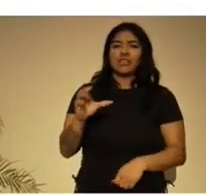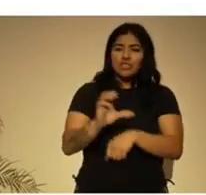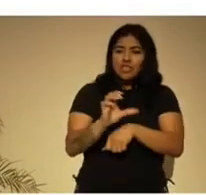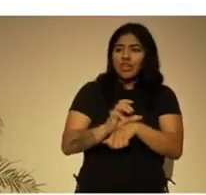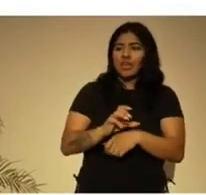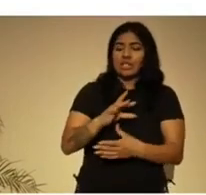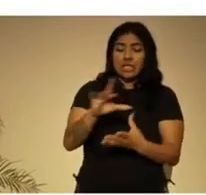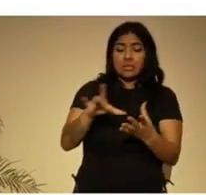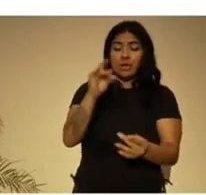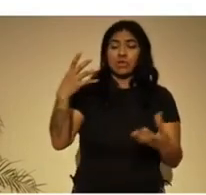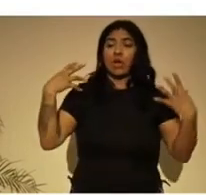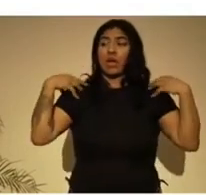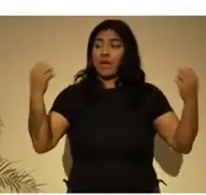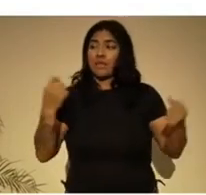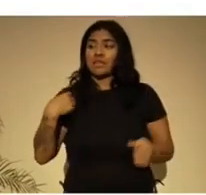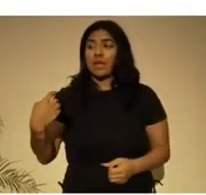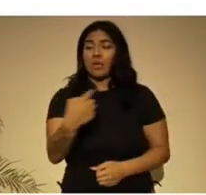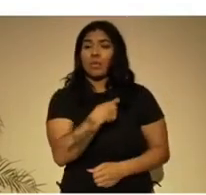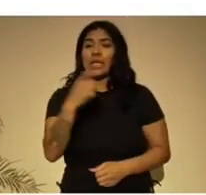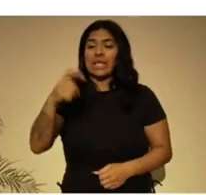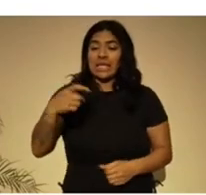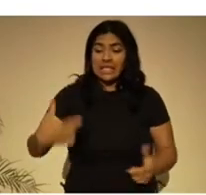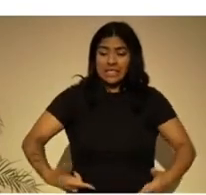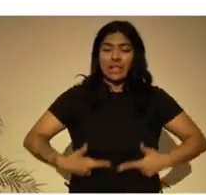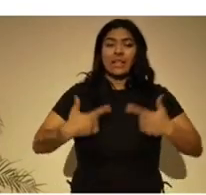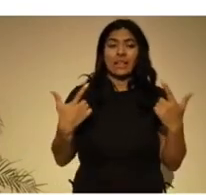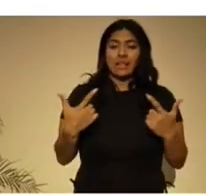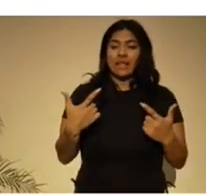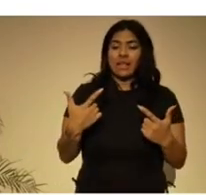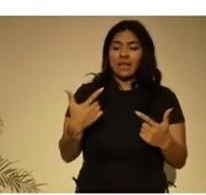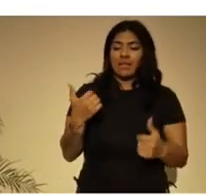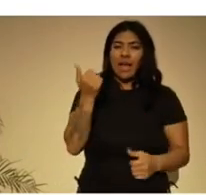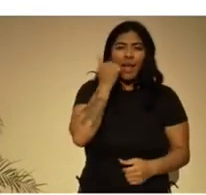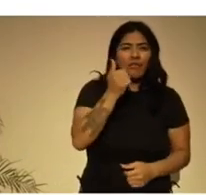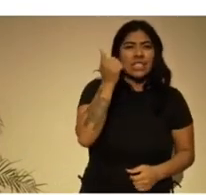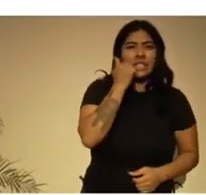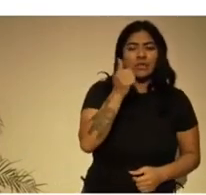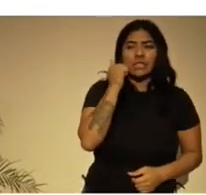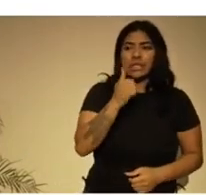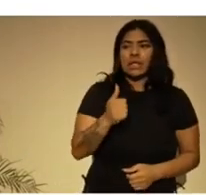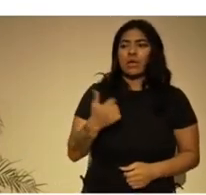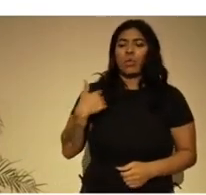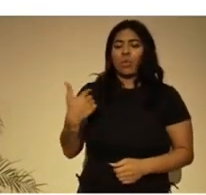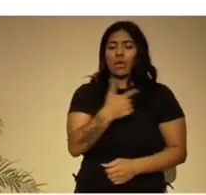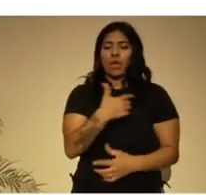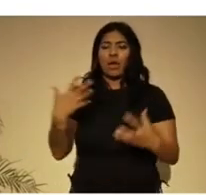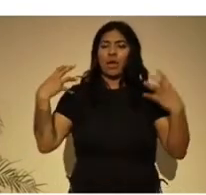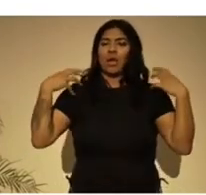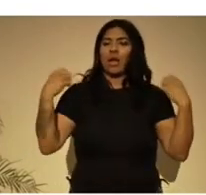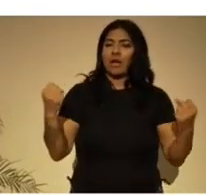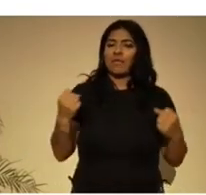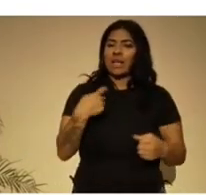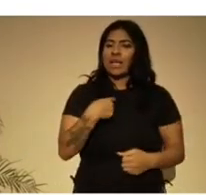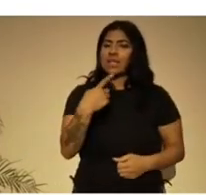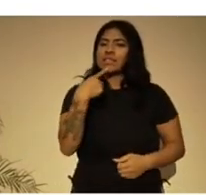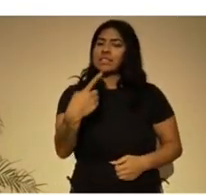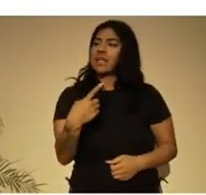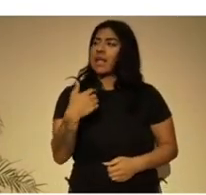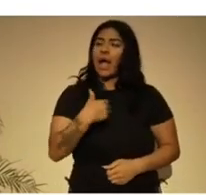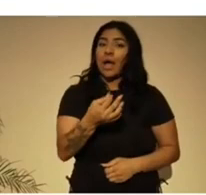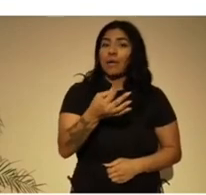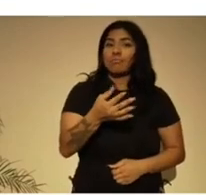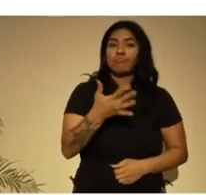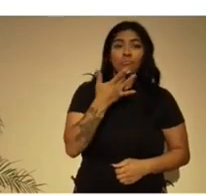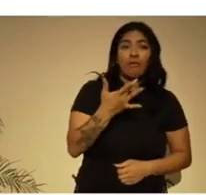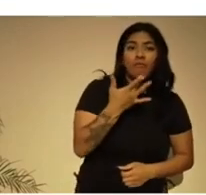a spiritual confidence that we need to live out every single day. He says, we are confident, and I say that I would prefer to be